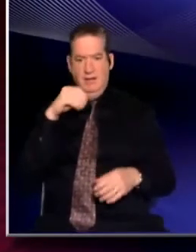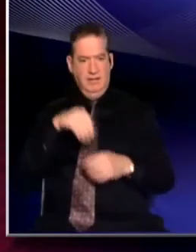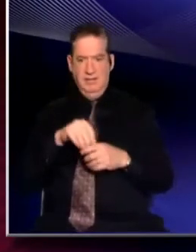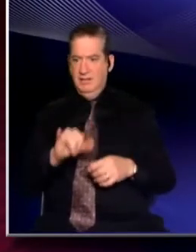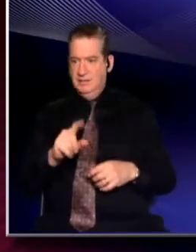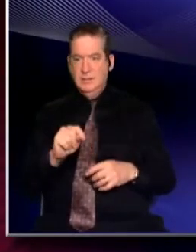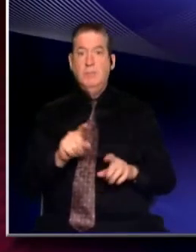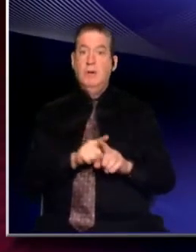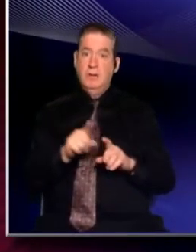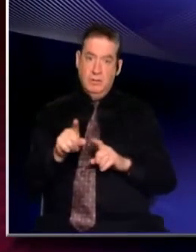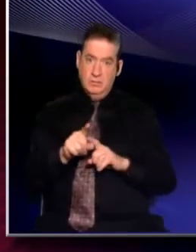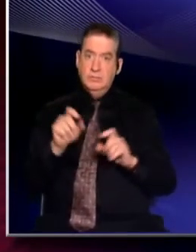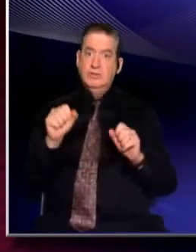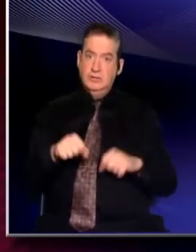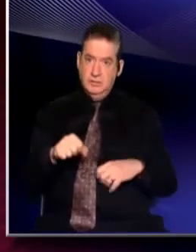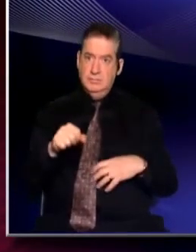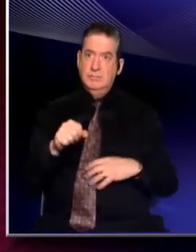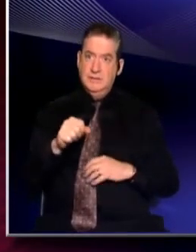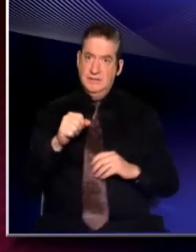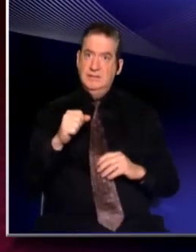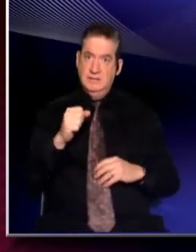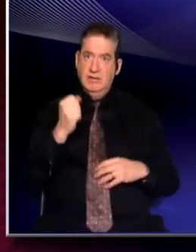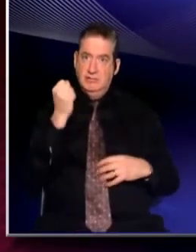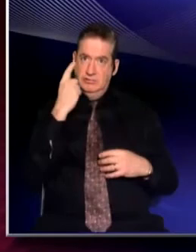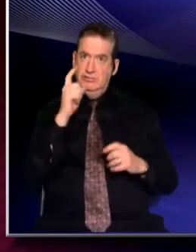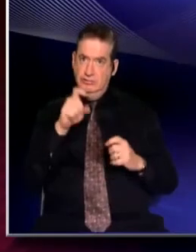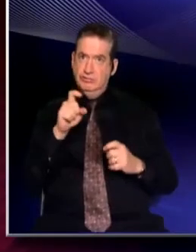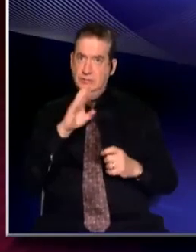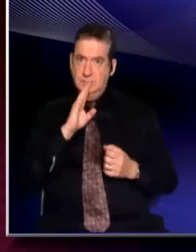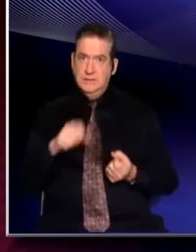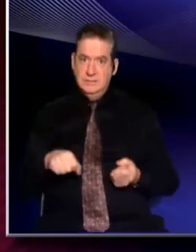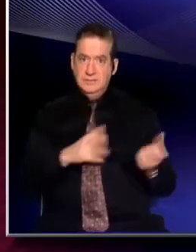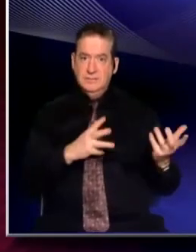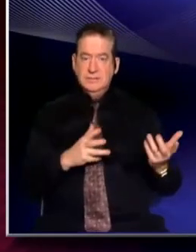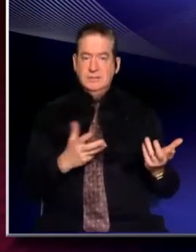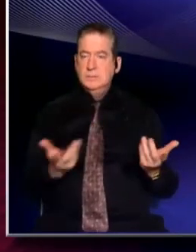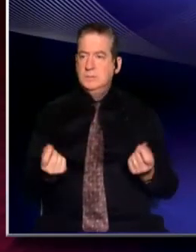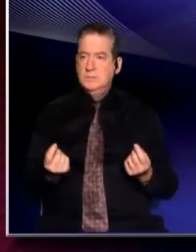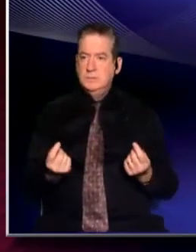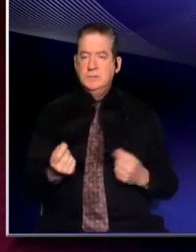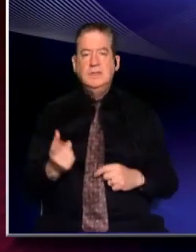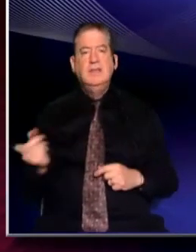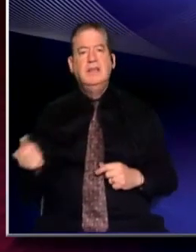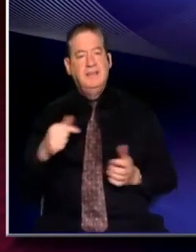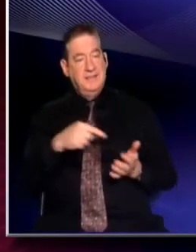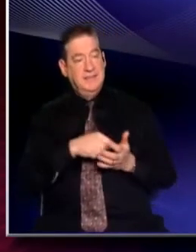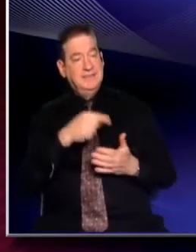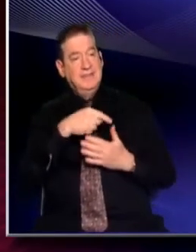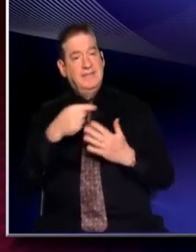but also could be deemed expulsion material? Well, these factors would be,